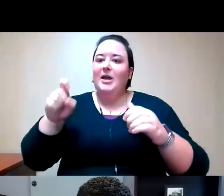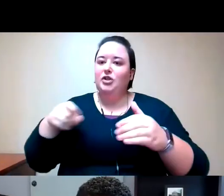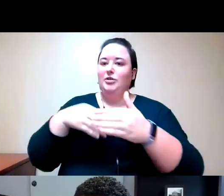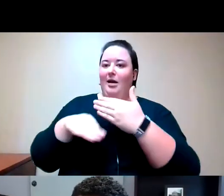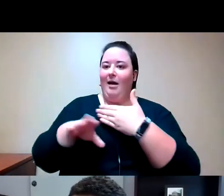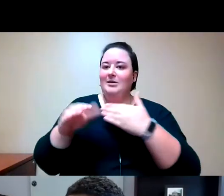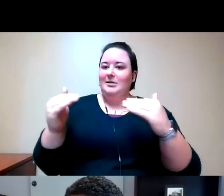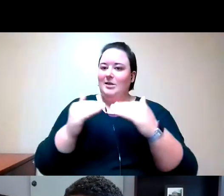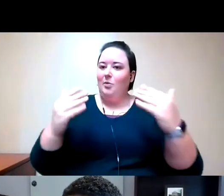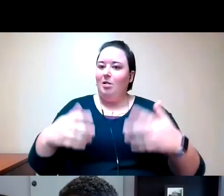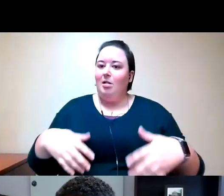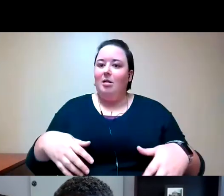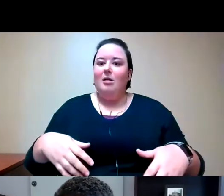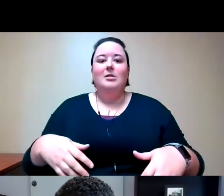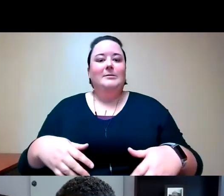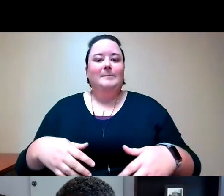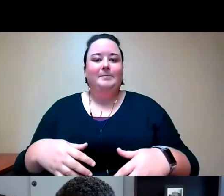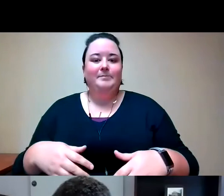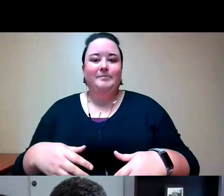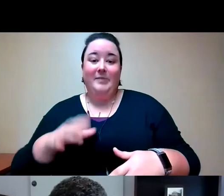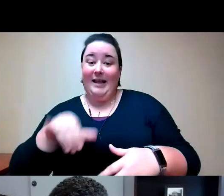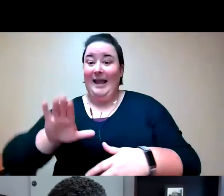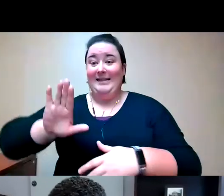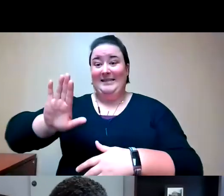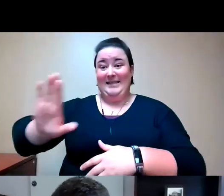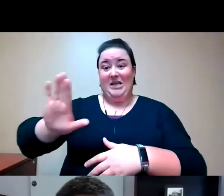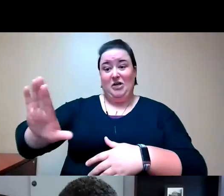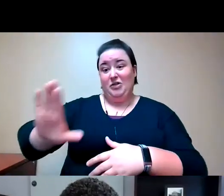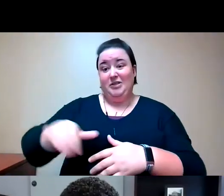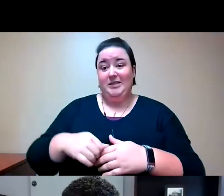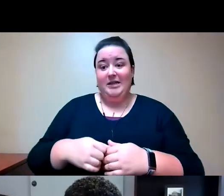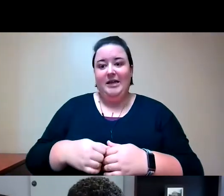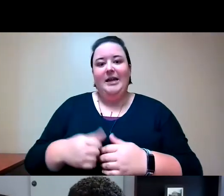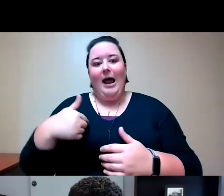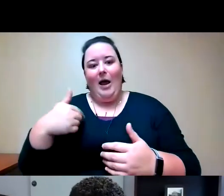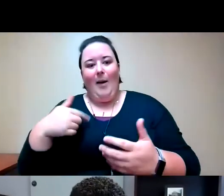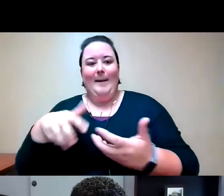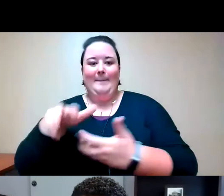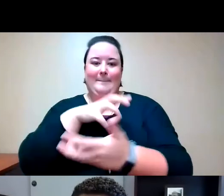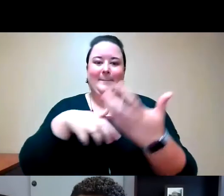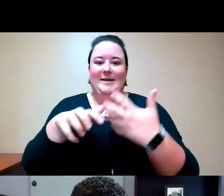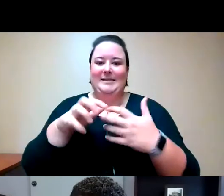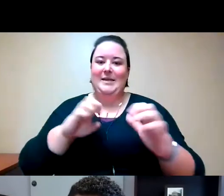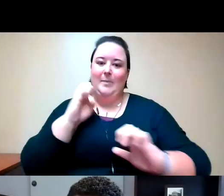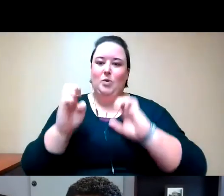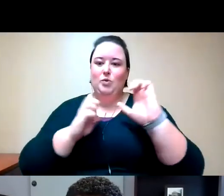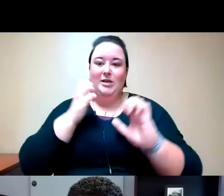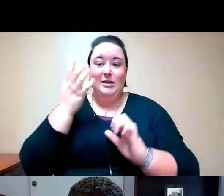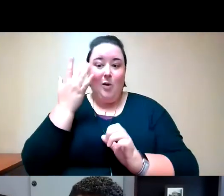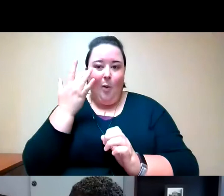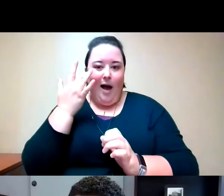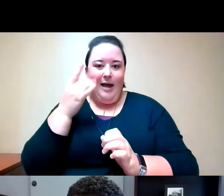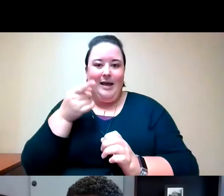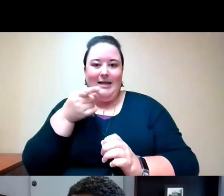a facility that is entirely theirs. Now, admittedly, I have mixed emotions when I see this facility and talk about it, because the reason that